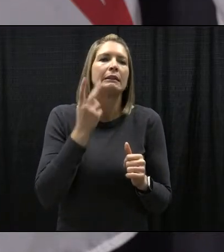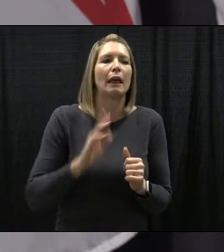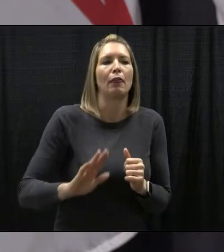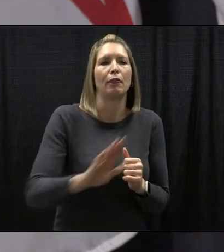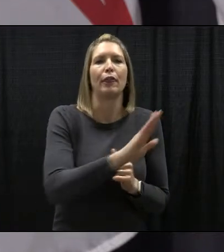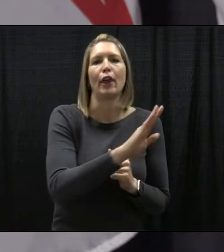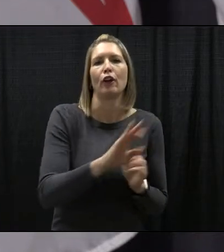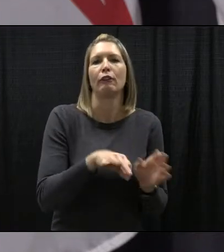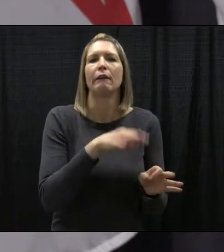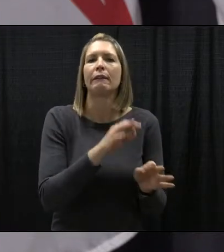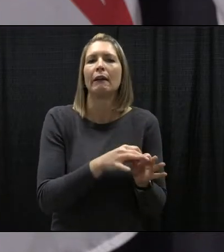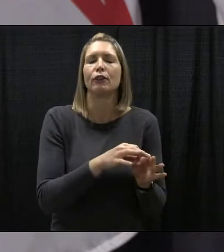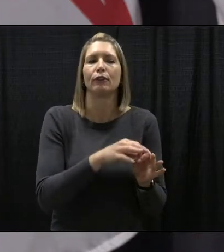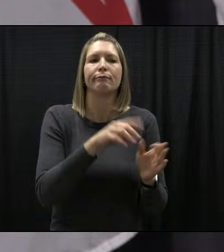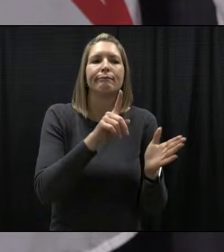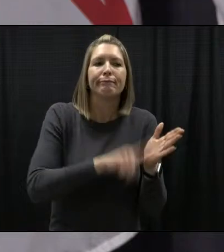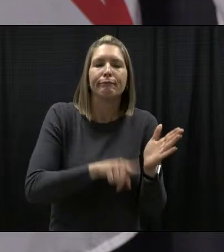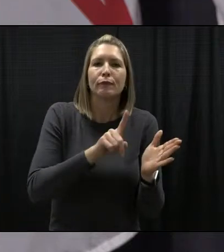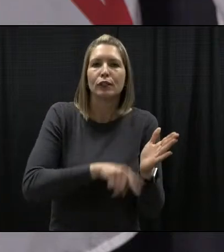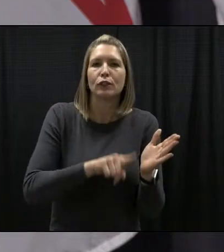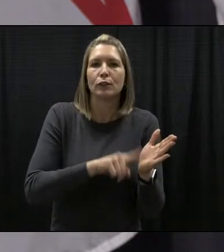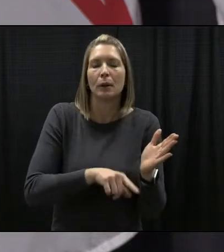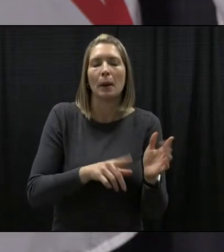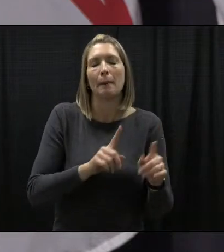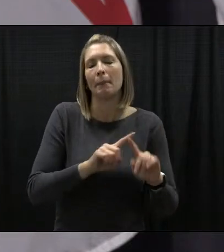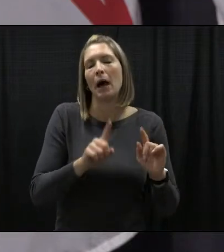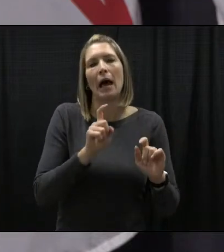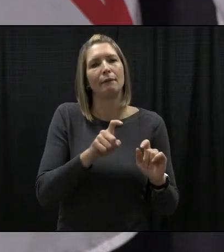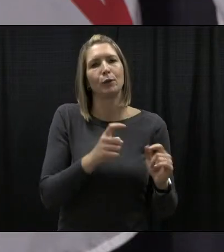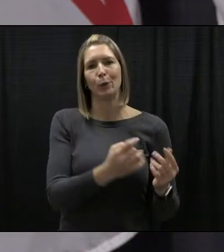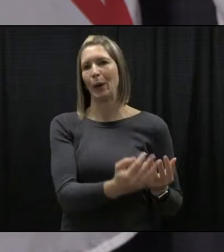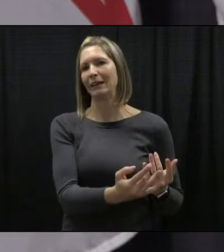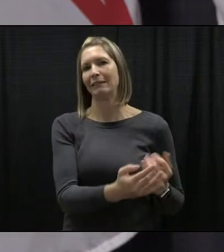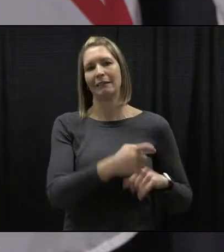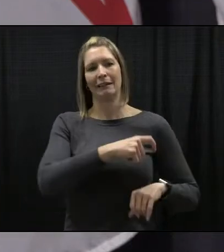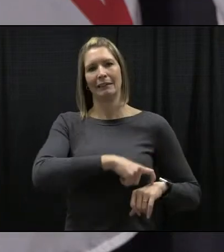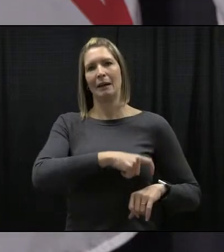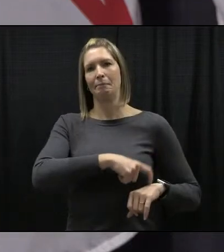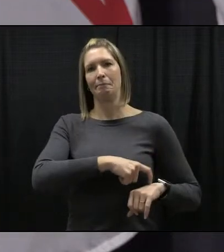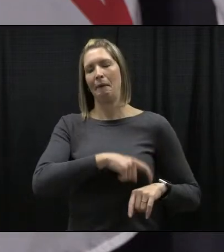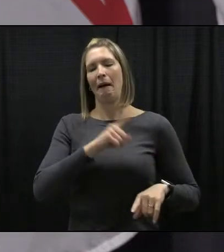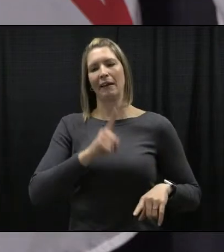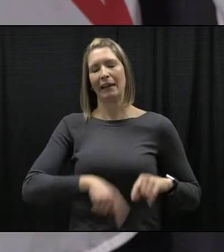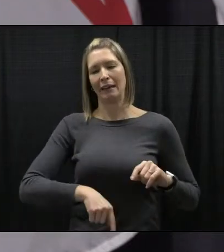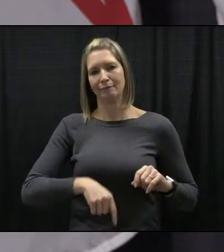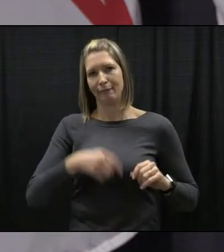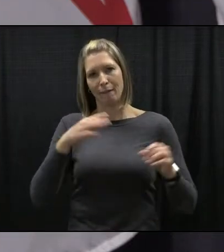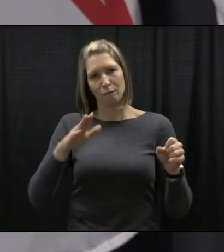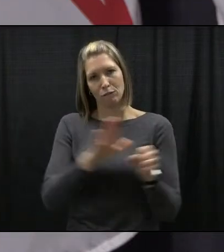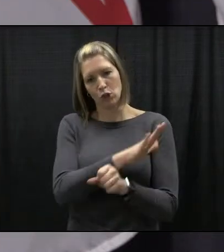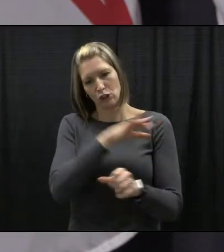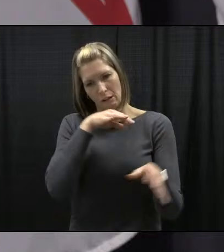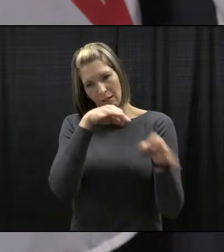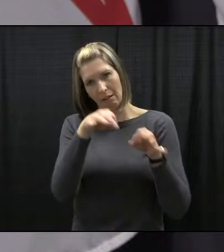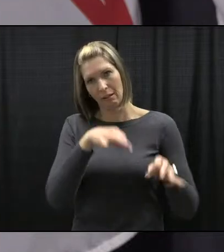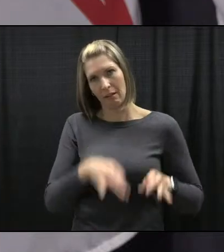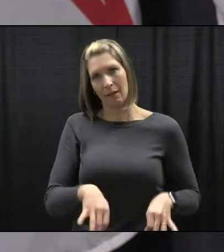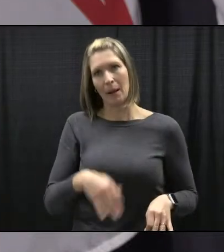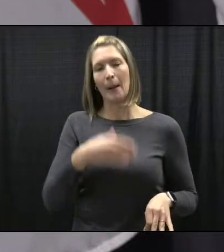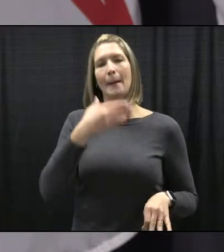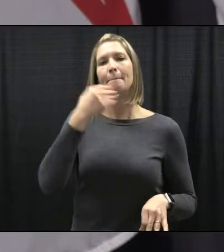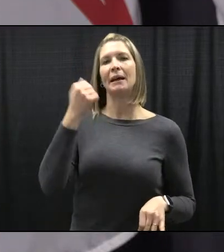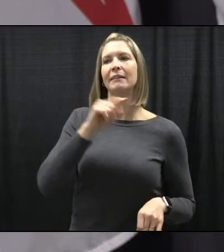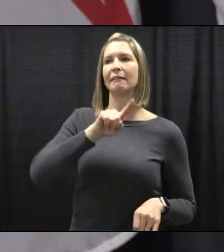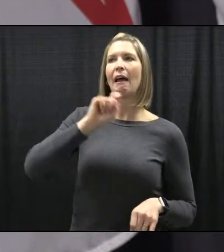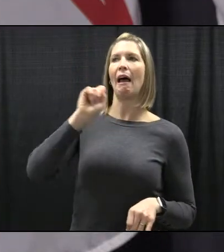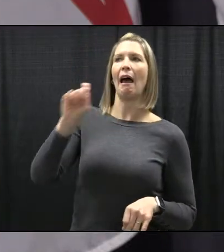them, I guess time will tell. But I certainly wouldn't want to speak out of turn. It might be better posed